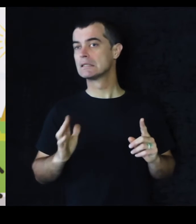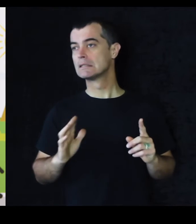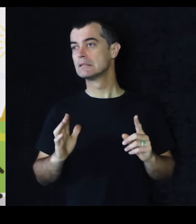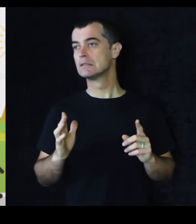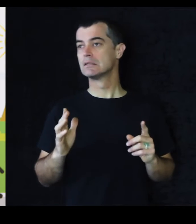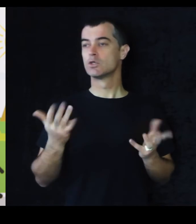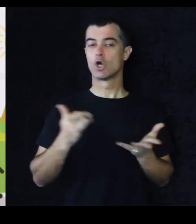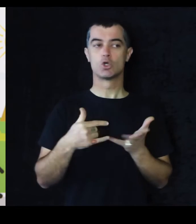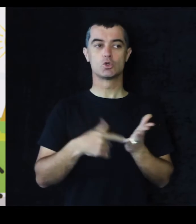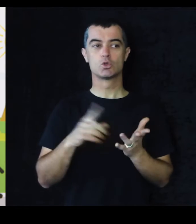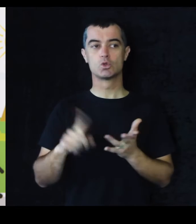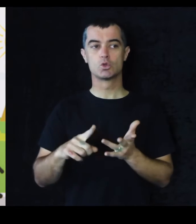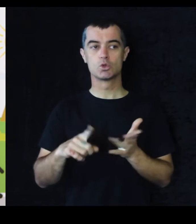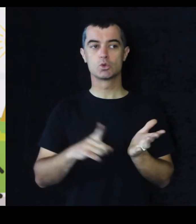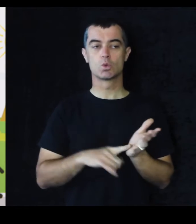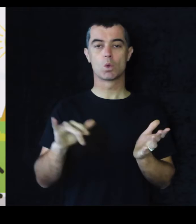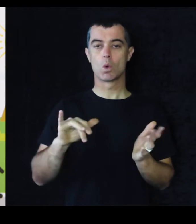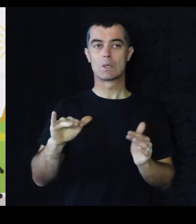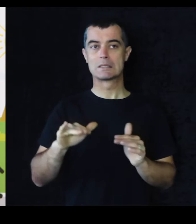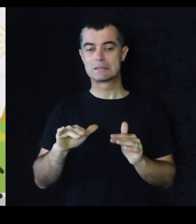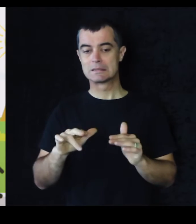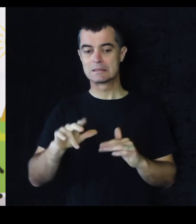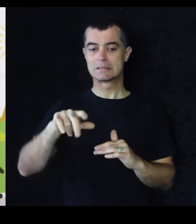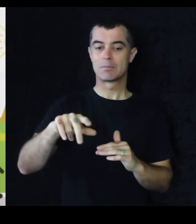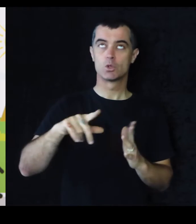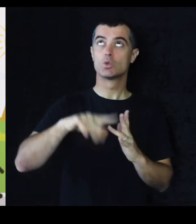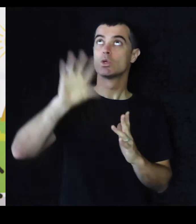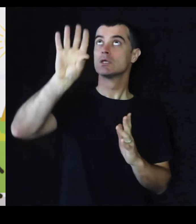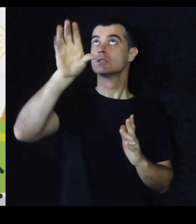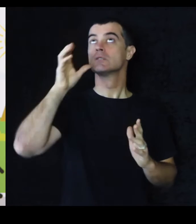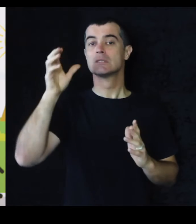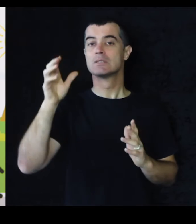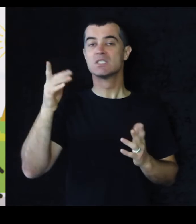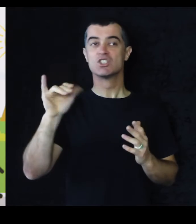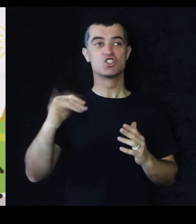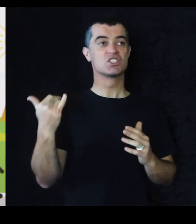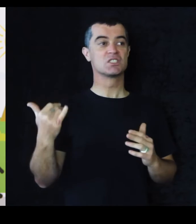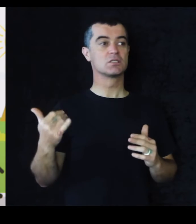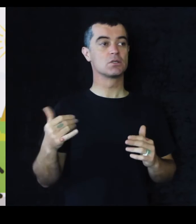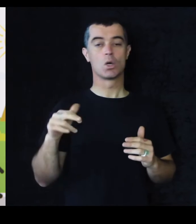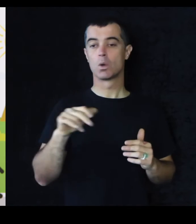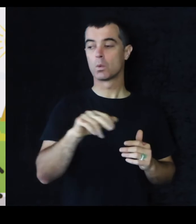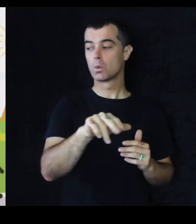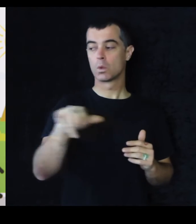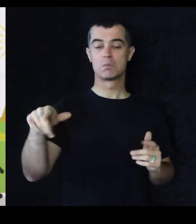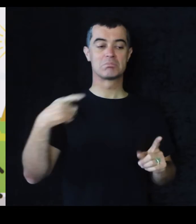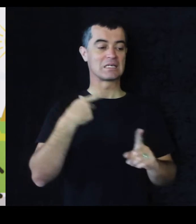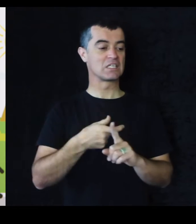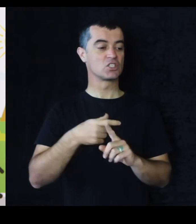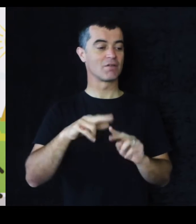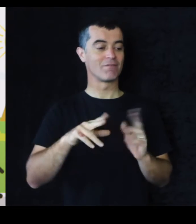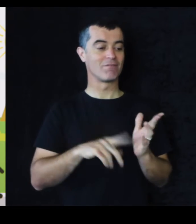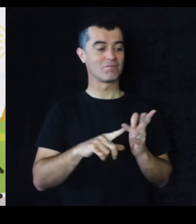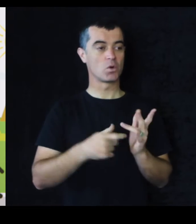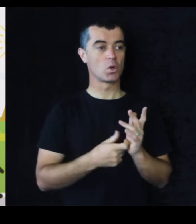a stool or a step to reach anything. I would simply walk around on my kitchen floor